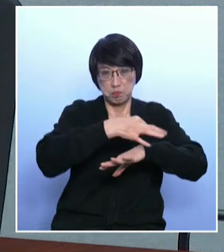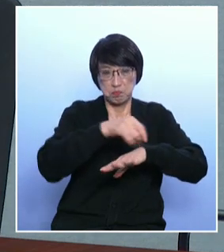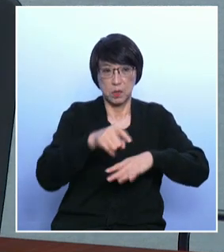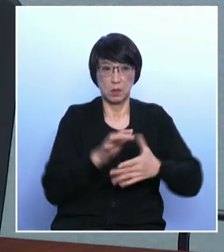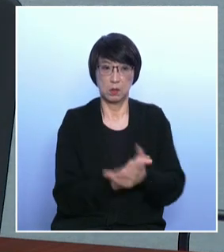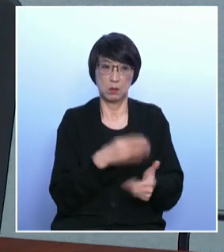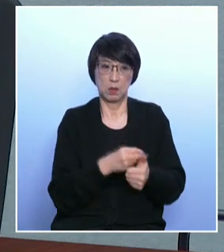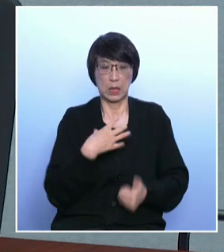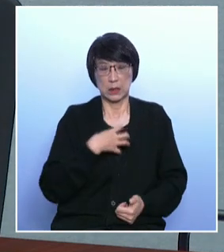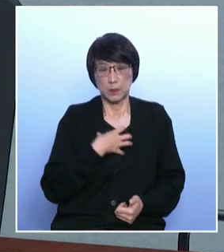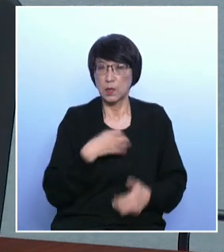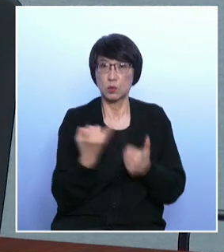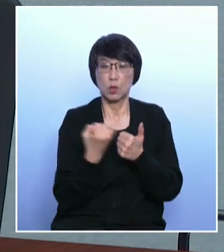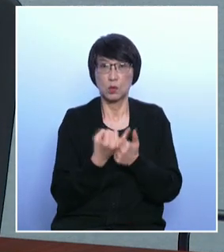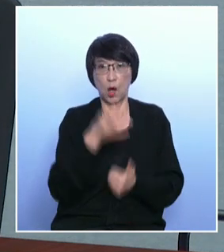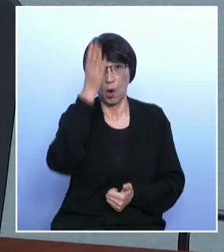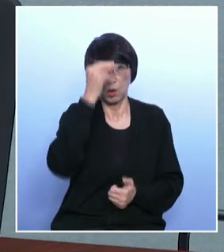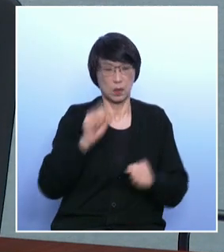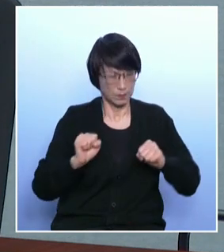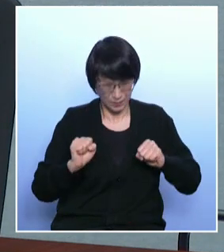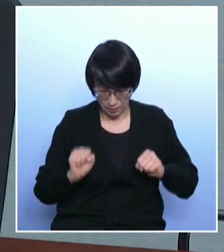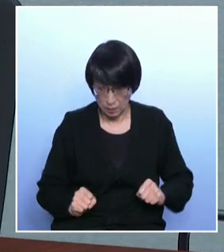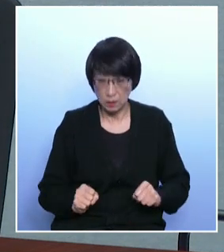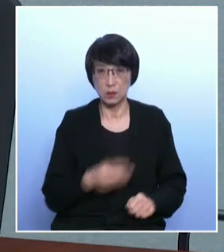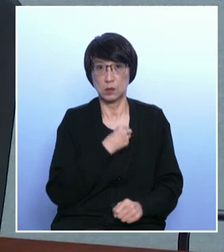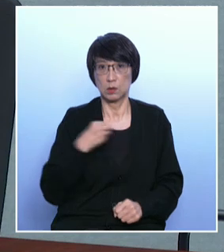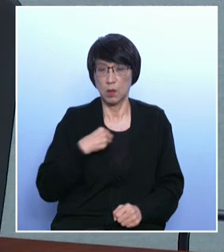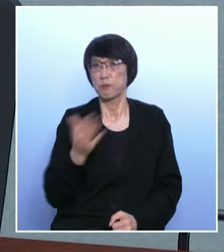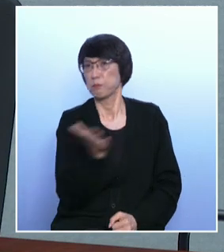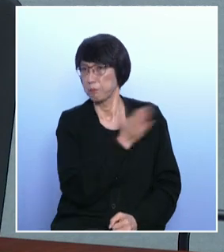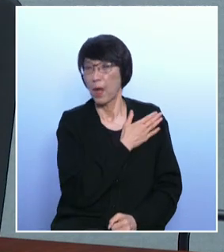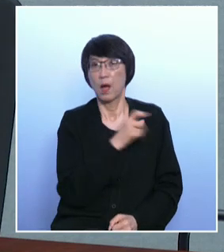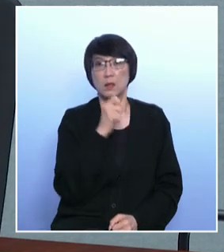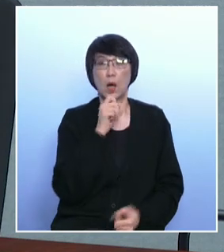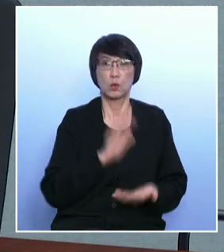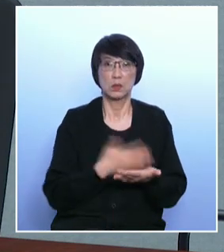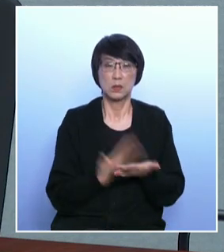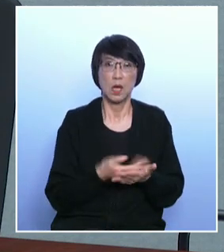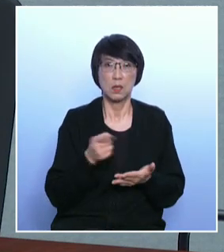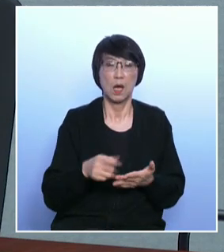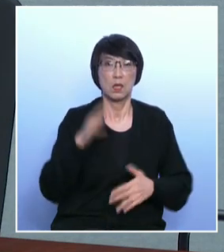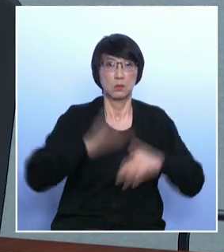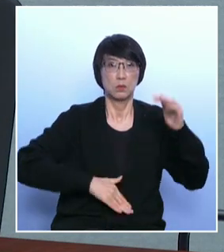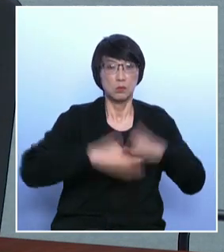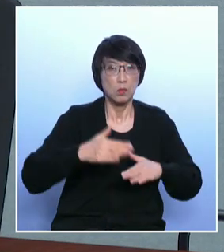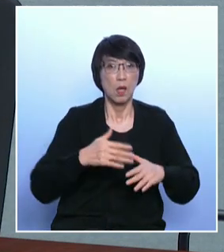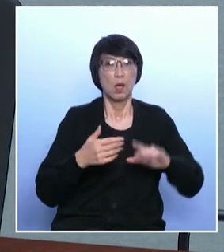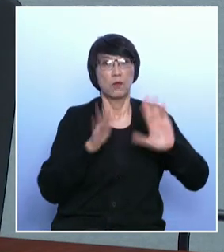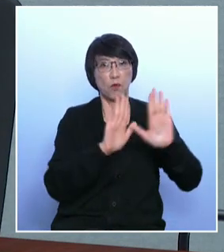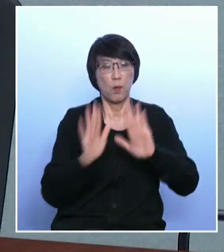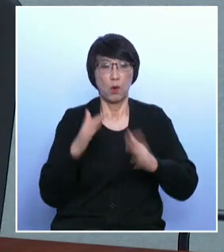Medical students need to practice teaching on a piece of pork, and I can see the perseverance of medical